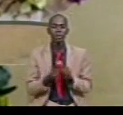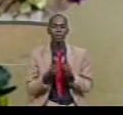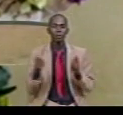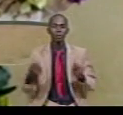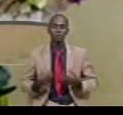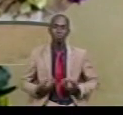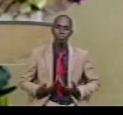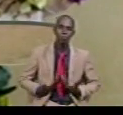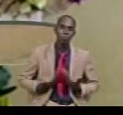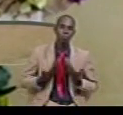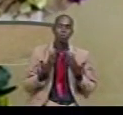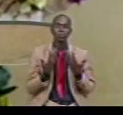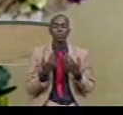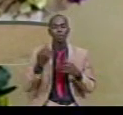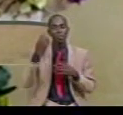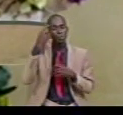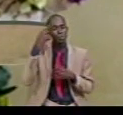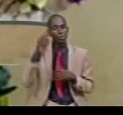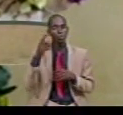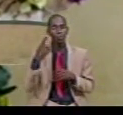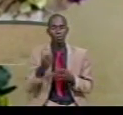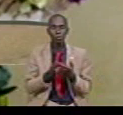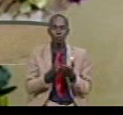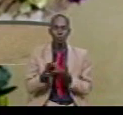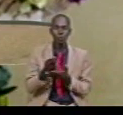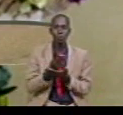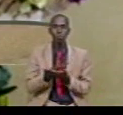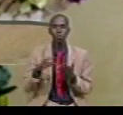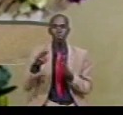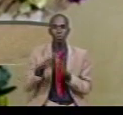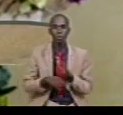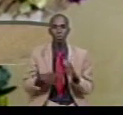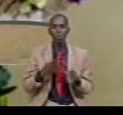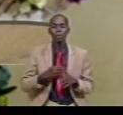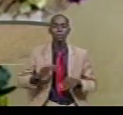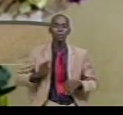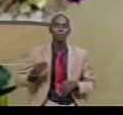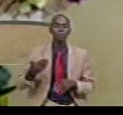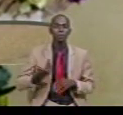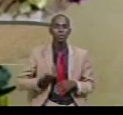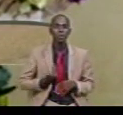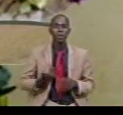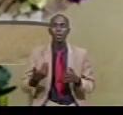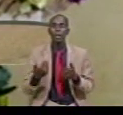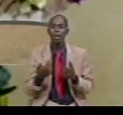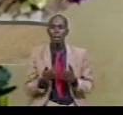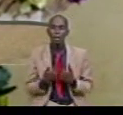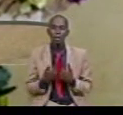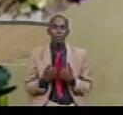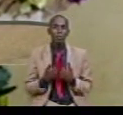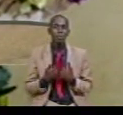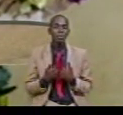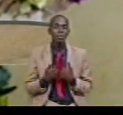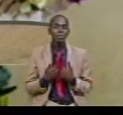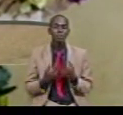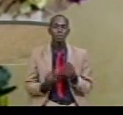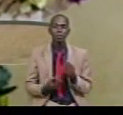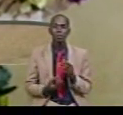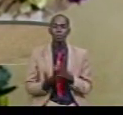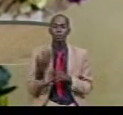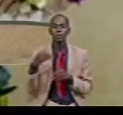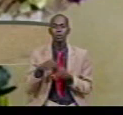for the truth, holiness, and souls has grown into a dynamic